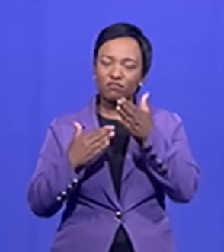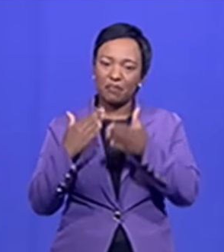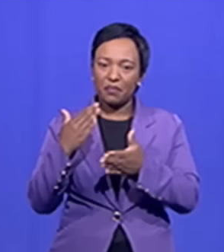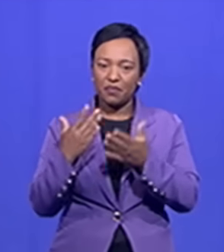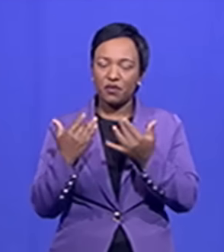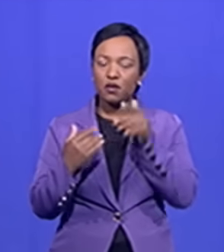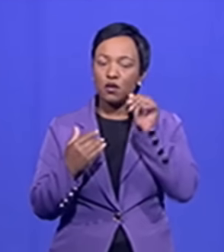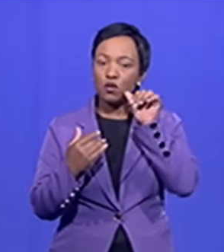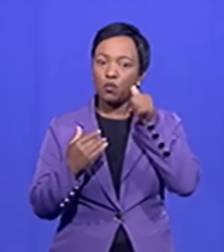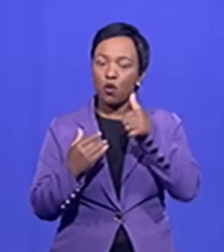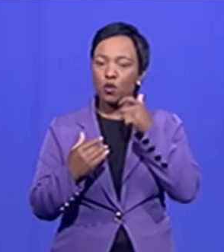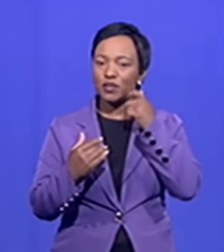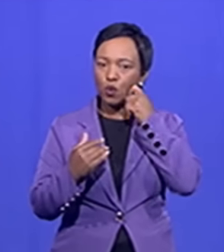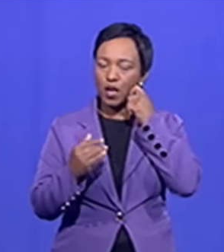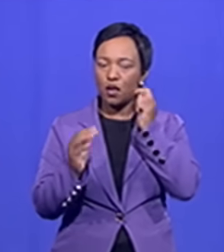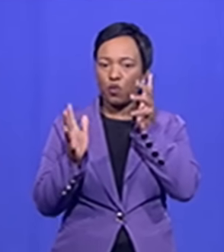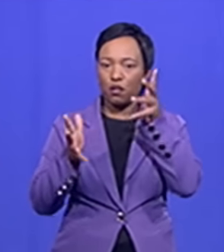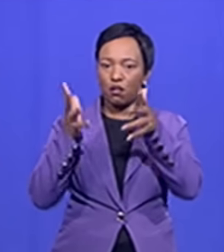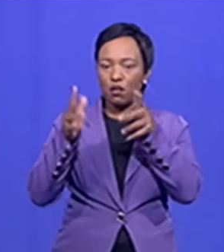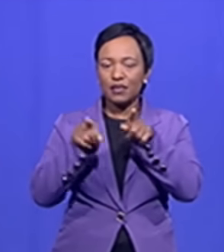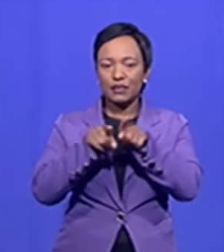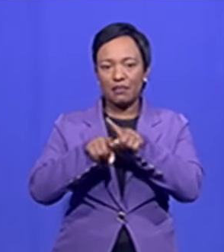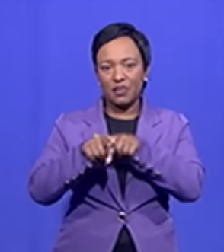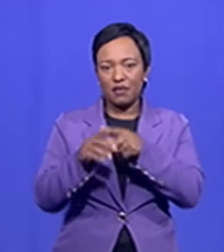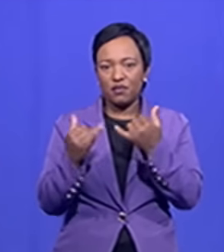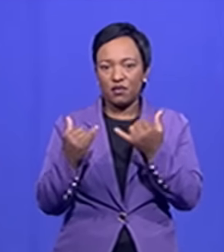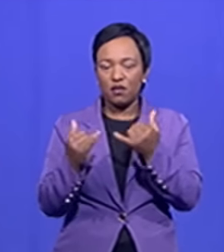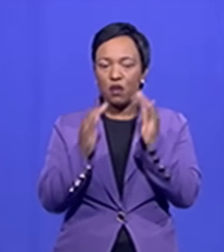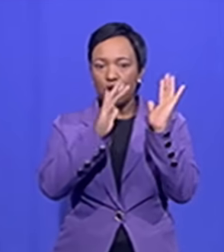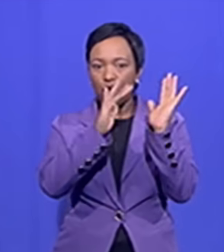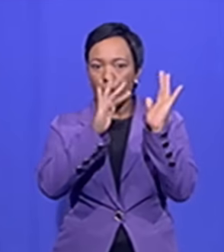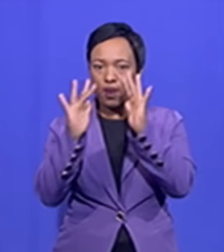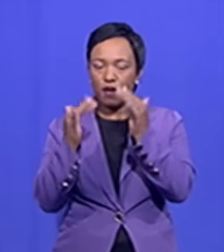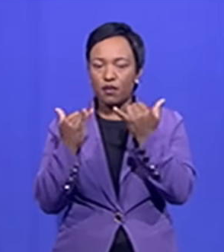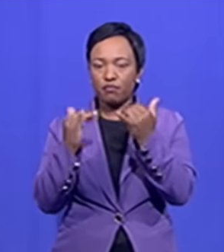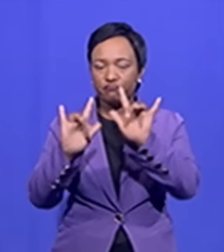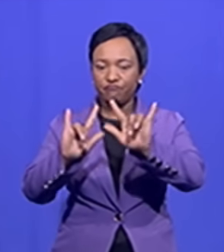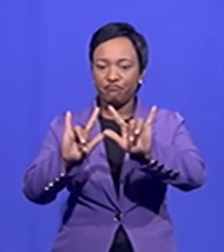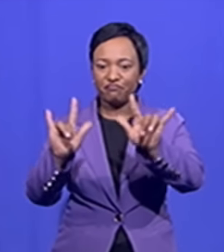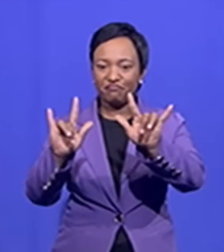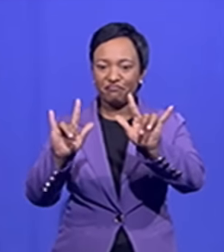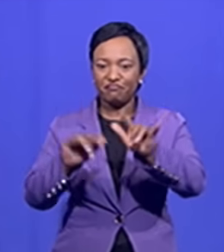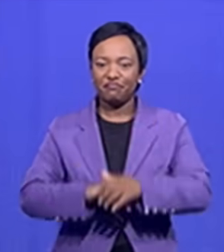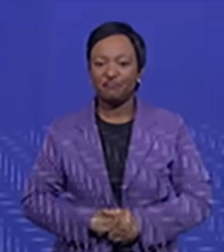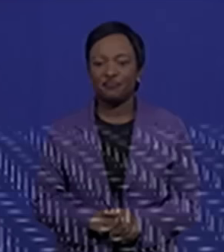moifo wa rona wa ditaba tsa Setswana hosane ka yona nako ena. Bolipi bua latela ke Ditaba.